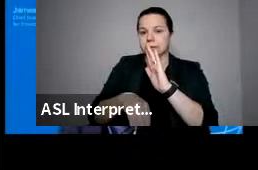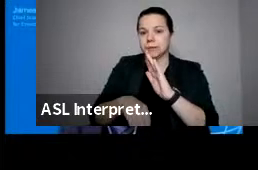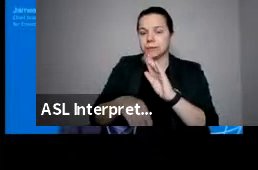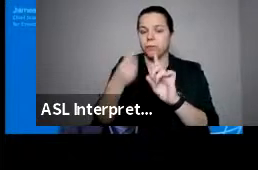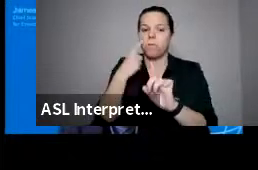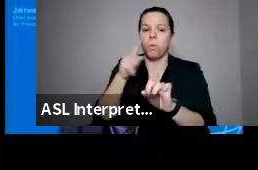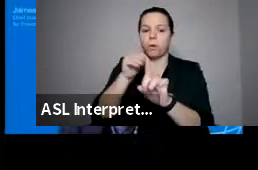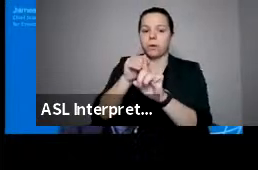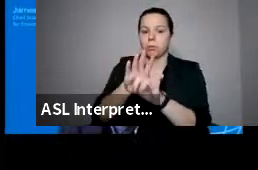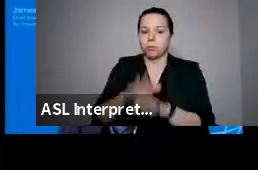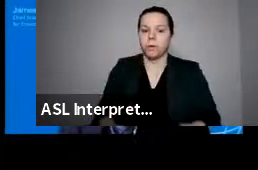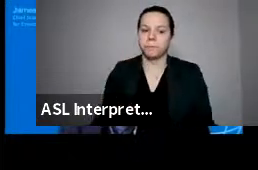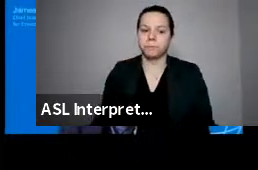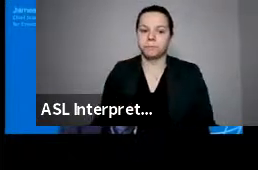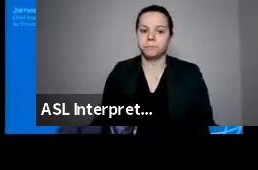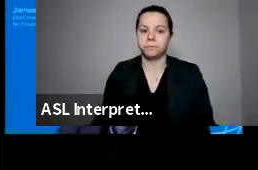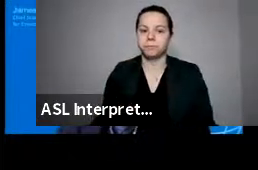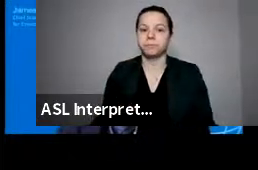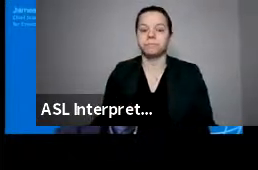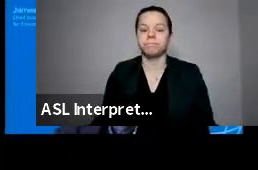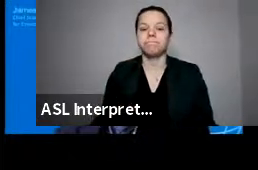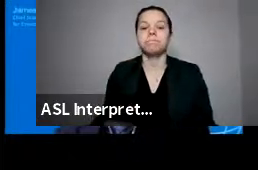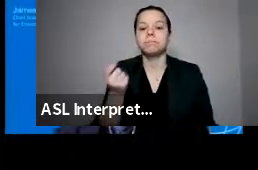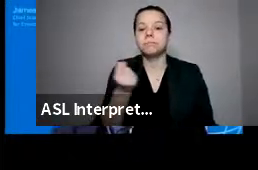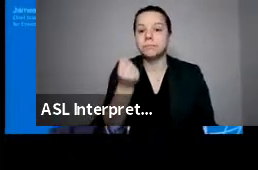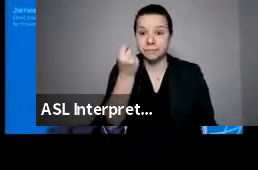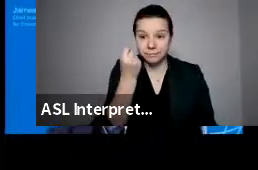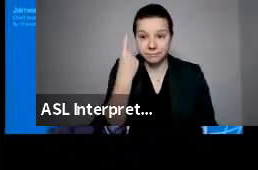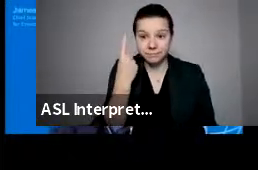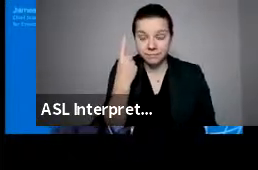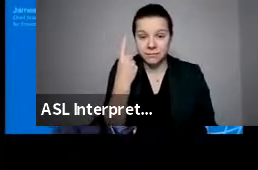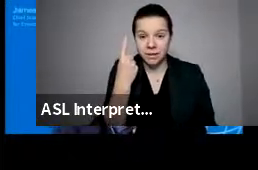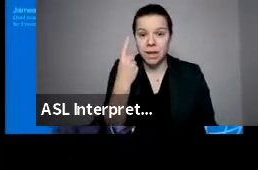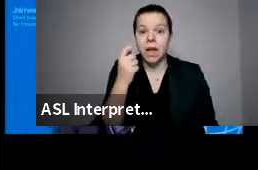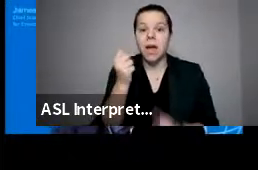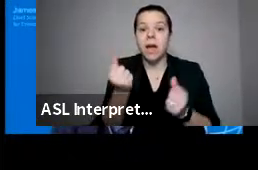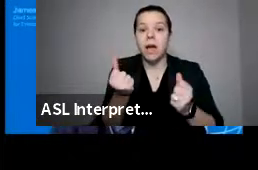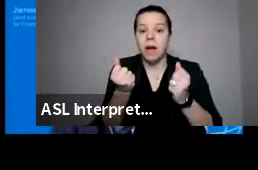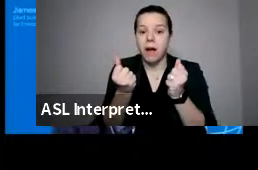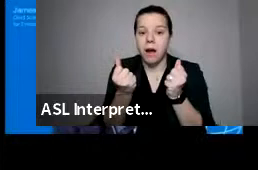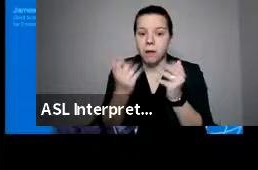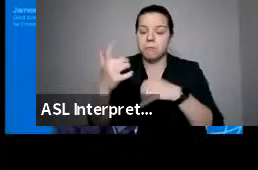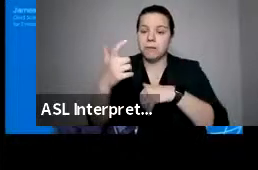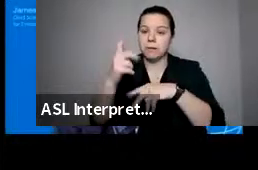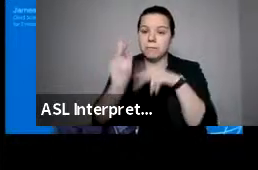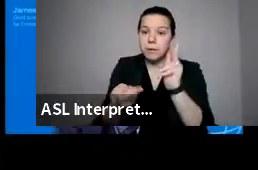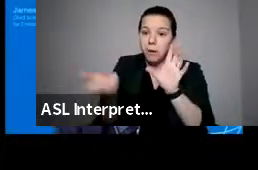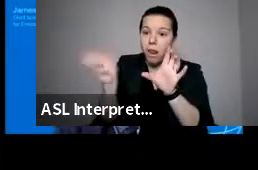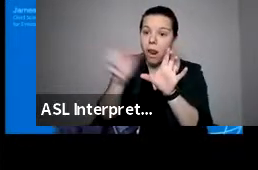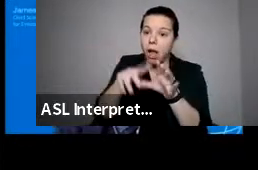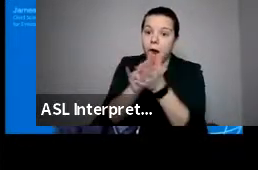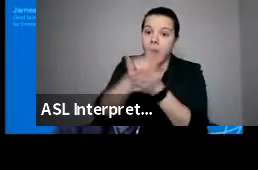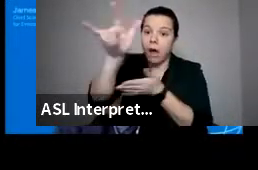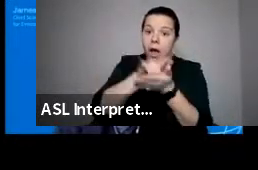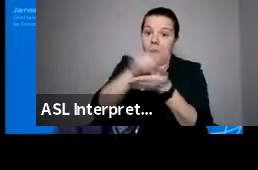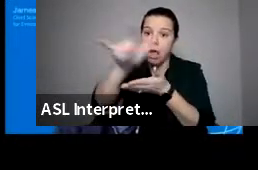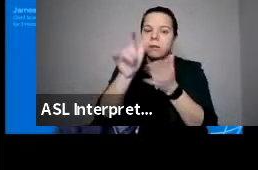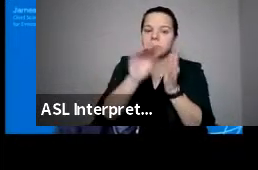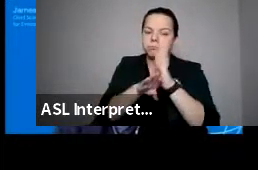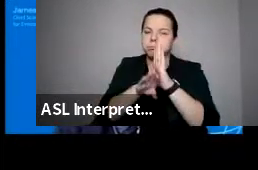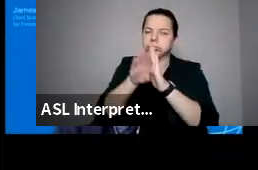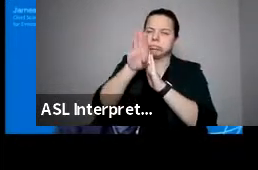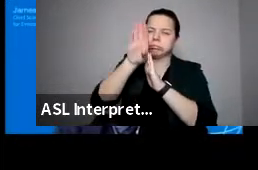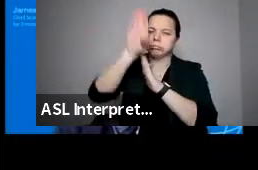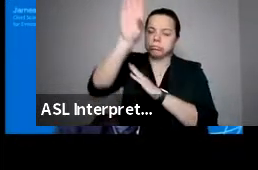exposure. Now, at the same time, the number of emplanements, number of passengers flying has increased by nearly a factor